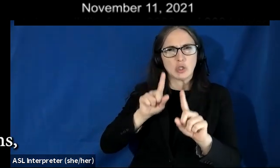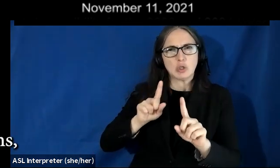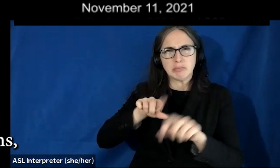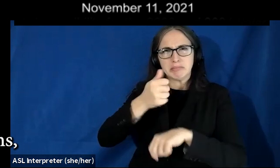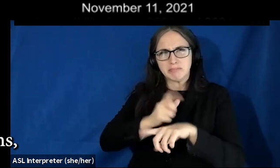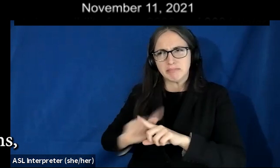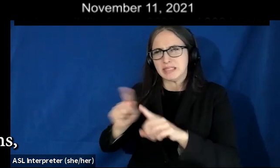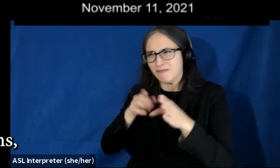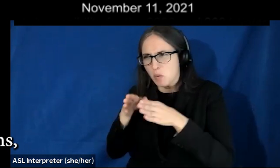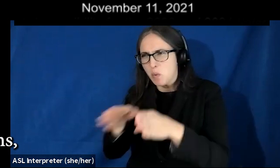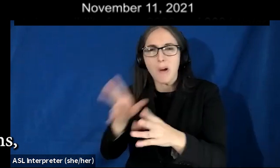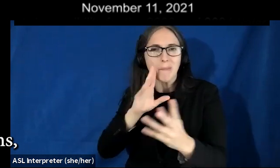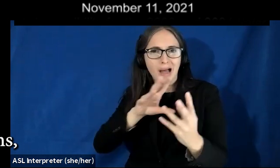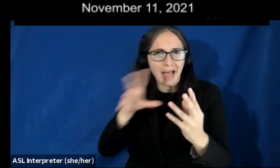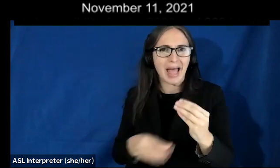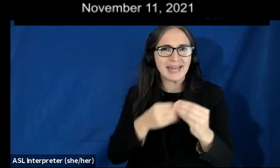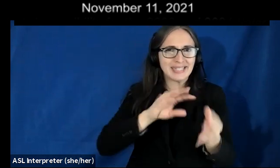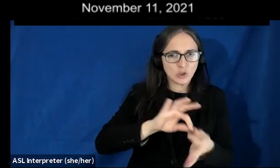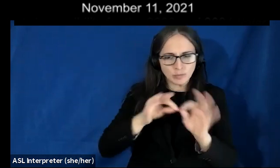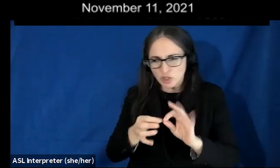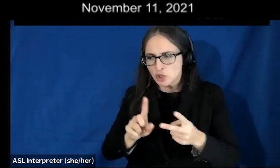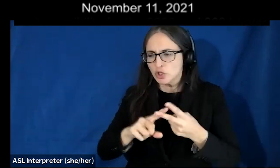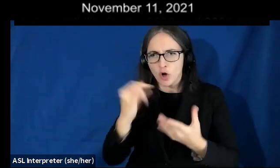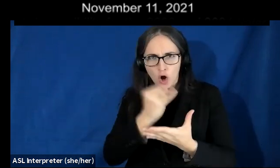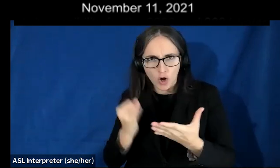mean, the first letter of these terms,